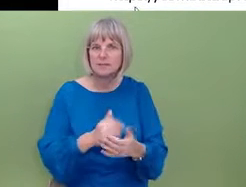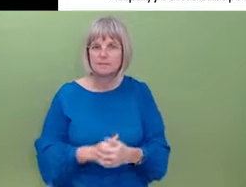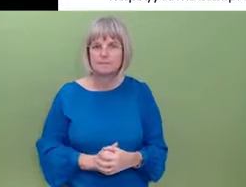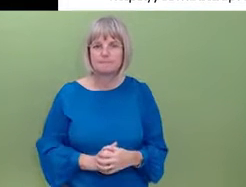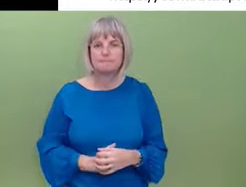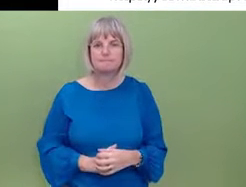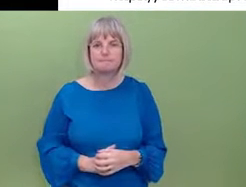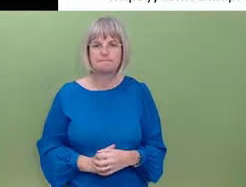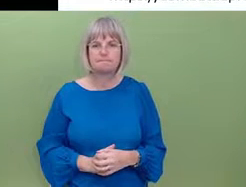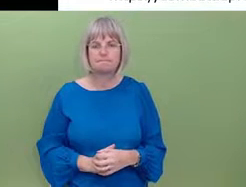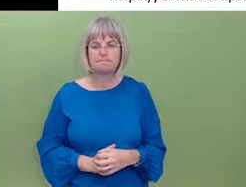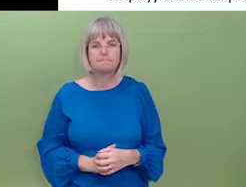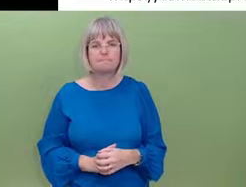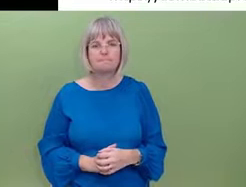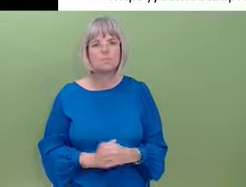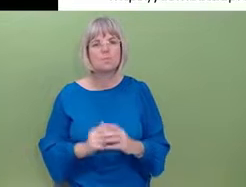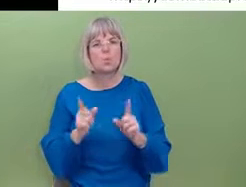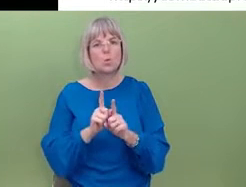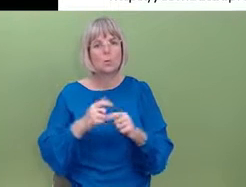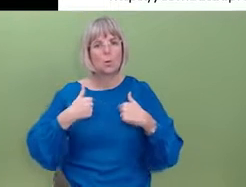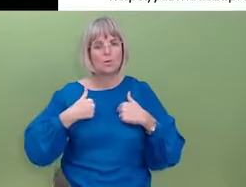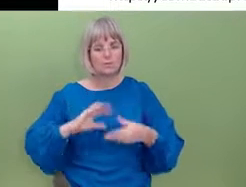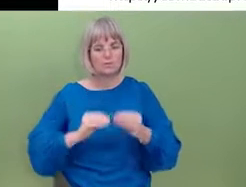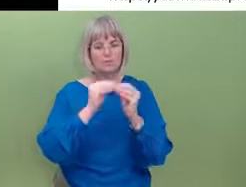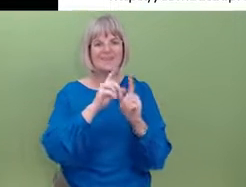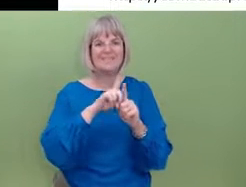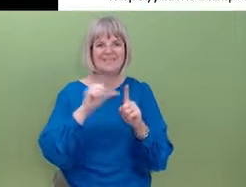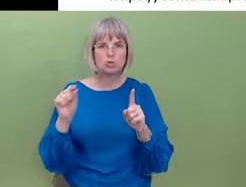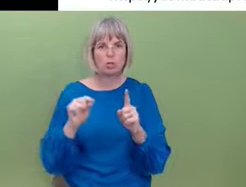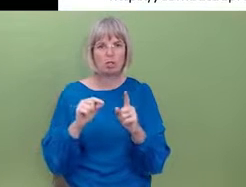We've also created a digital copy of our treatment manual so